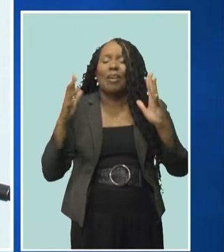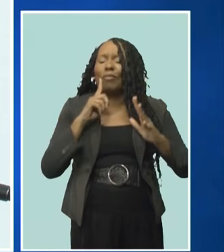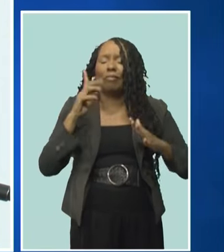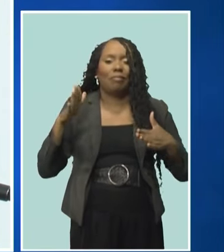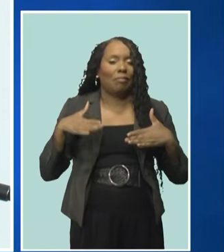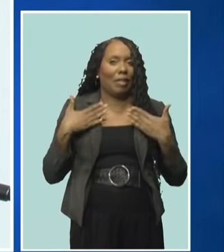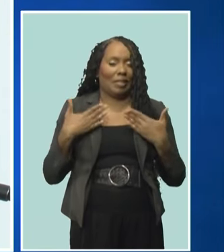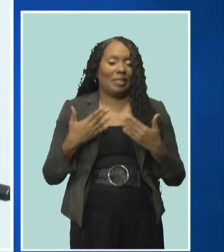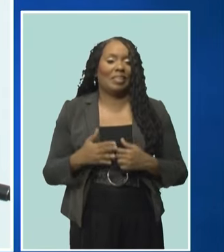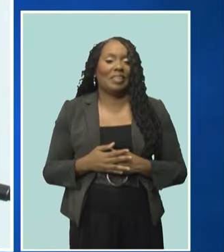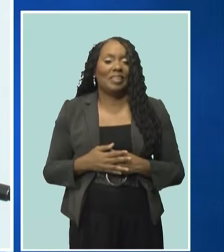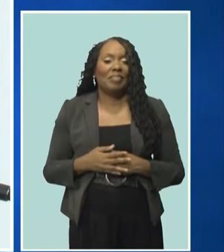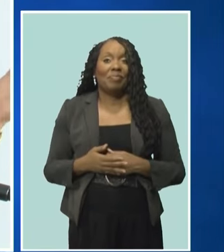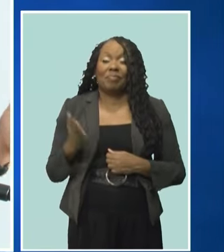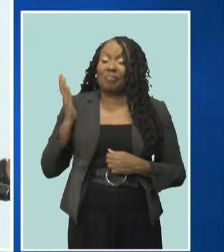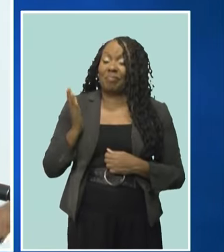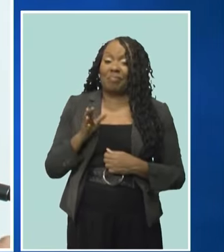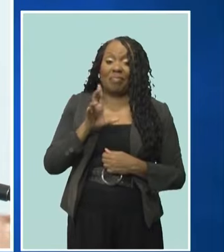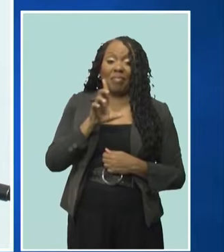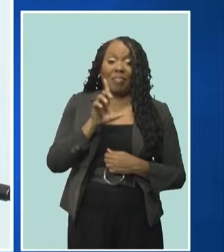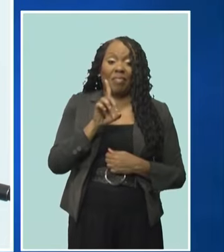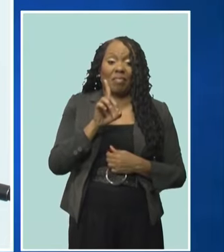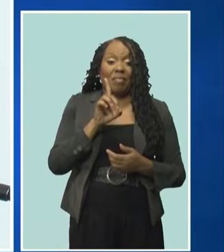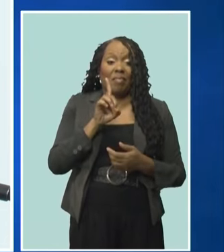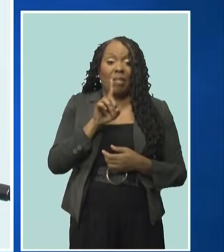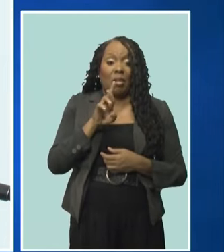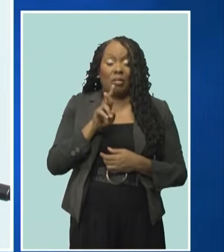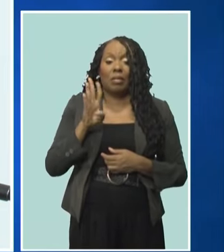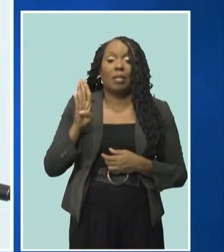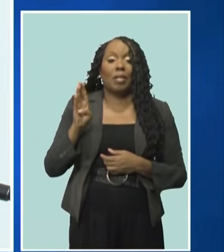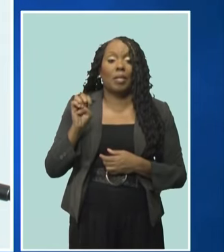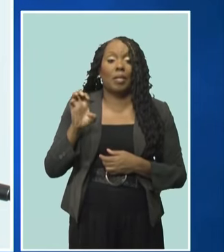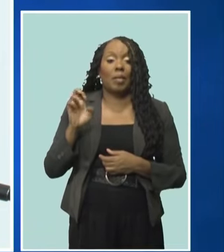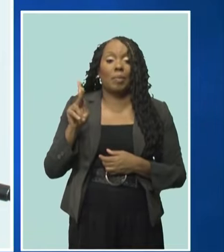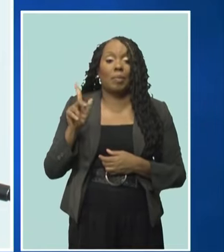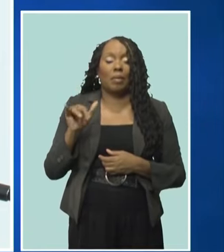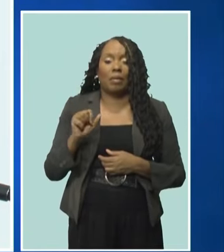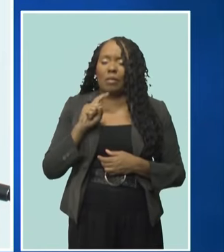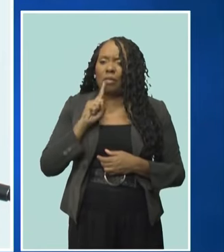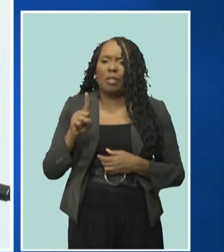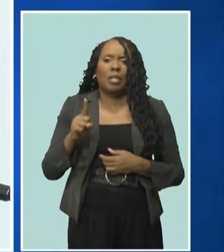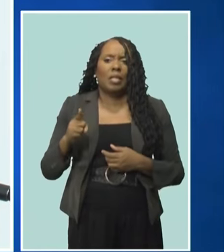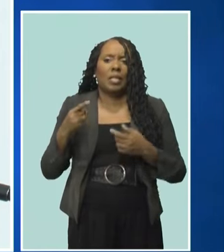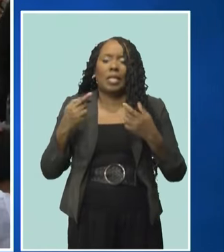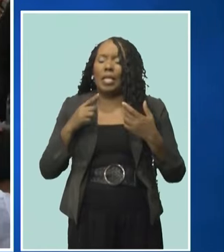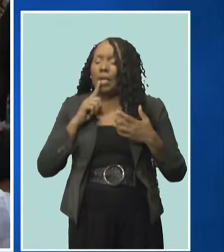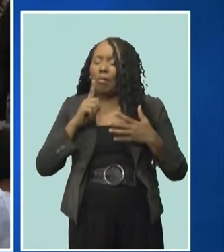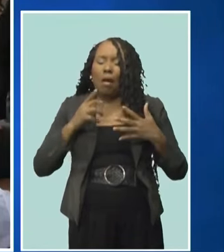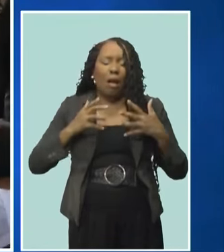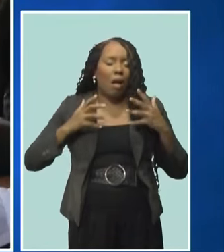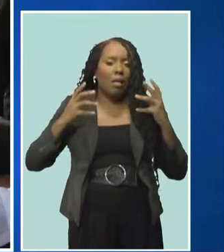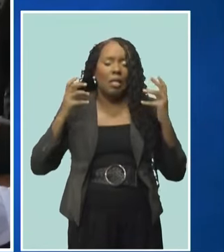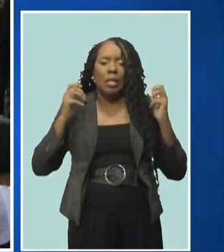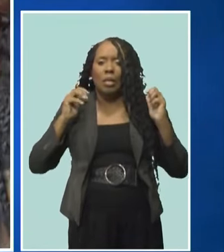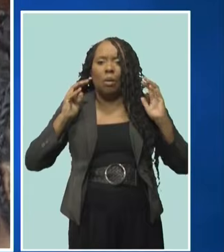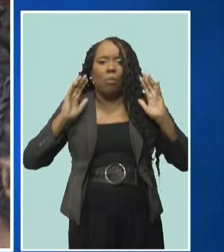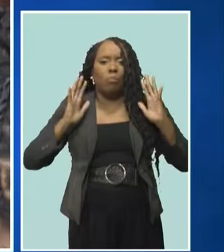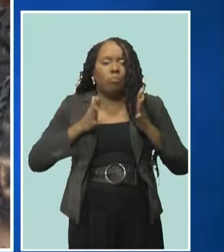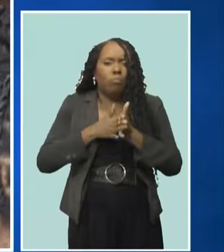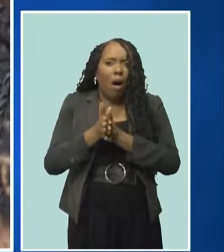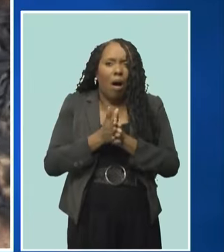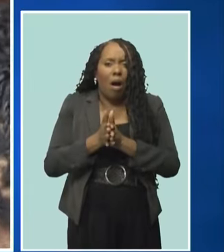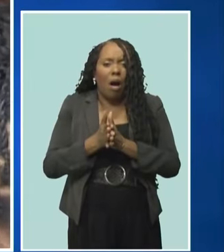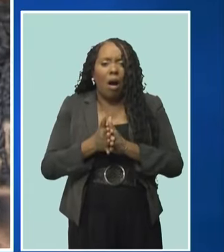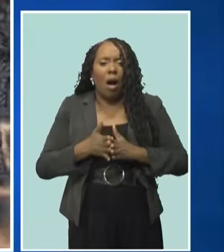happy. Dr. Beckles is ecstatic about the achievement and all that her team has accomplished. She's confident of furthering the